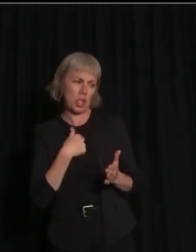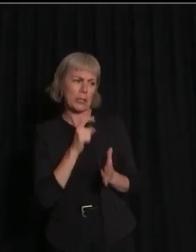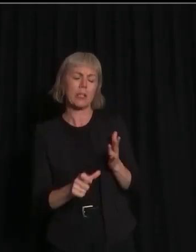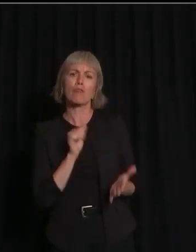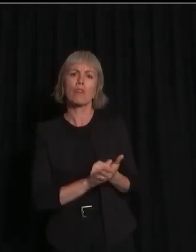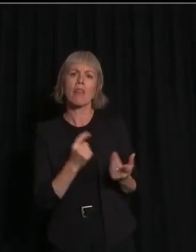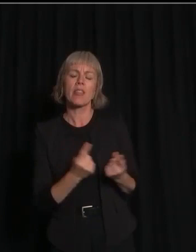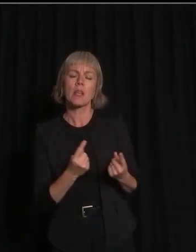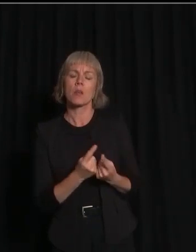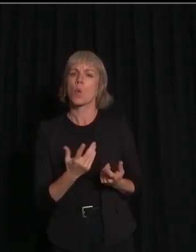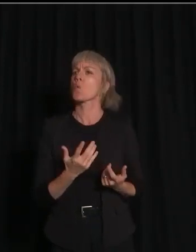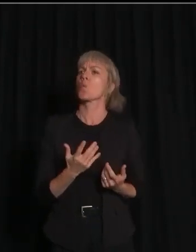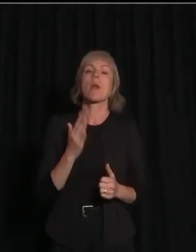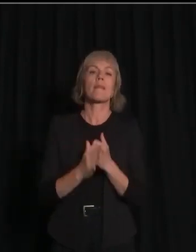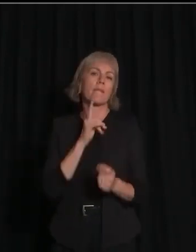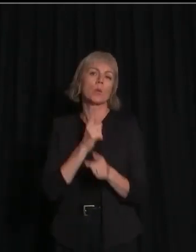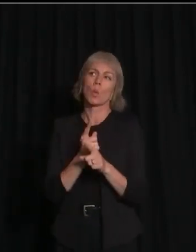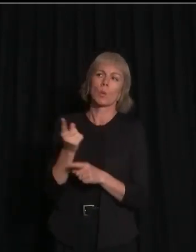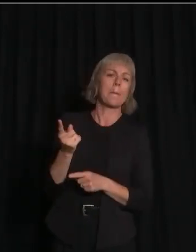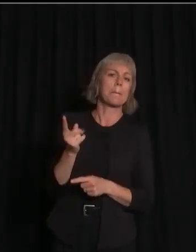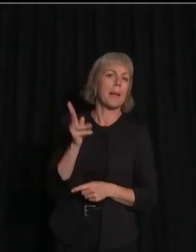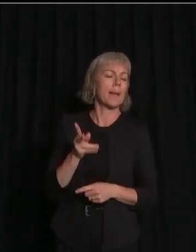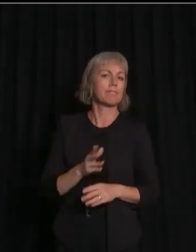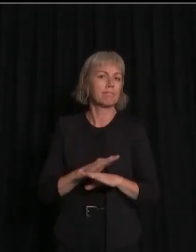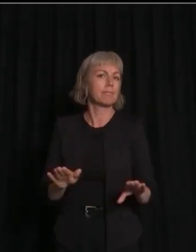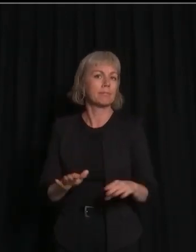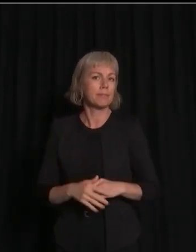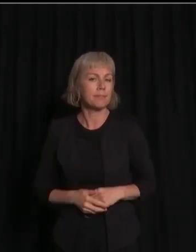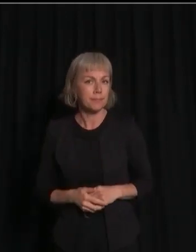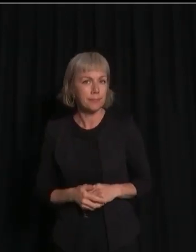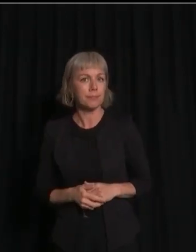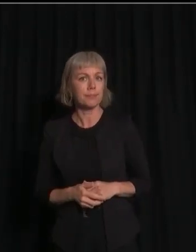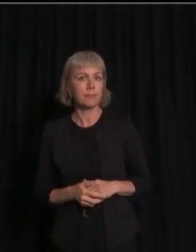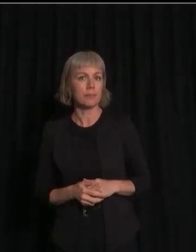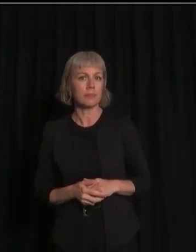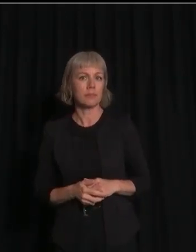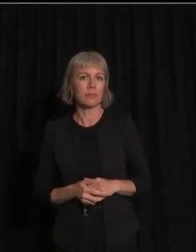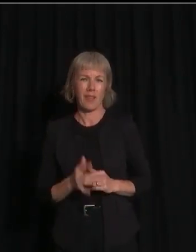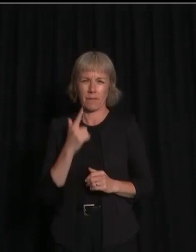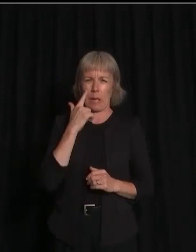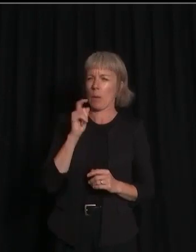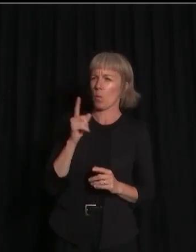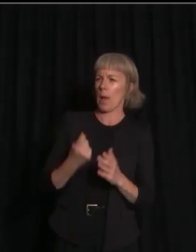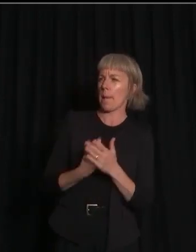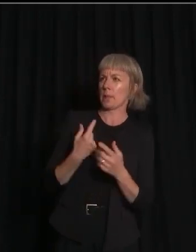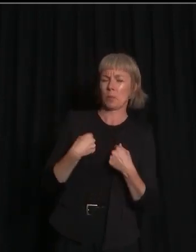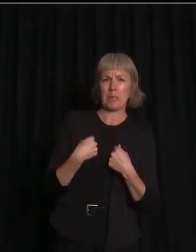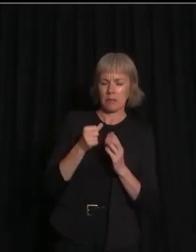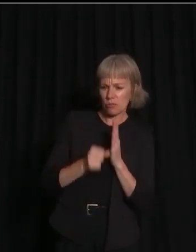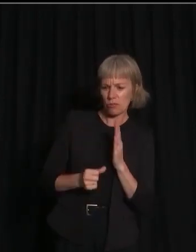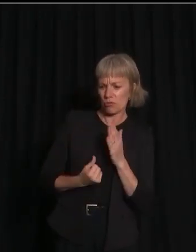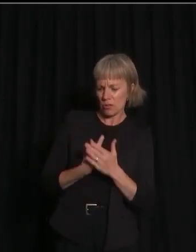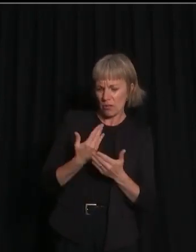thing. Haven't spoken to him since. But, you know, when I found out that it was done on purpose, I did not know how to